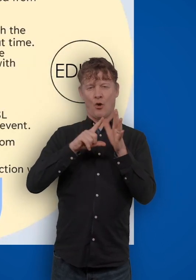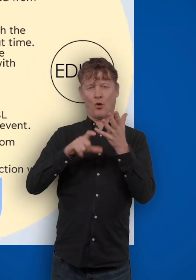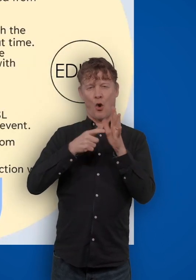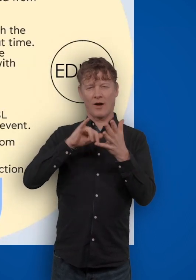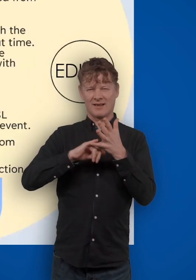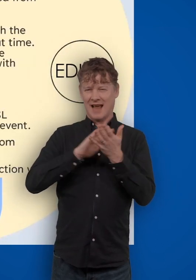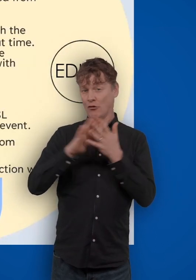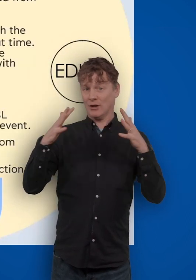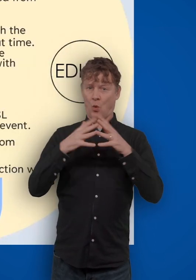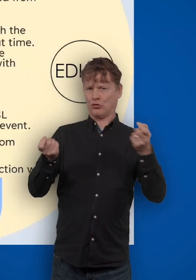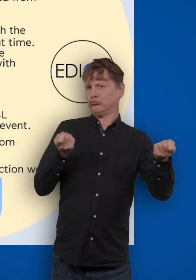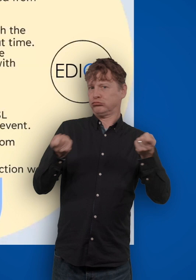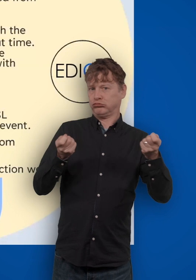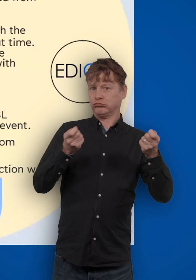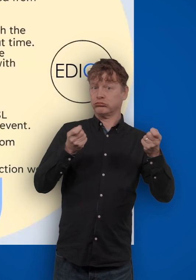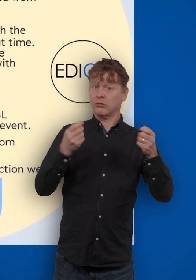led out of Harriet Watt,